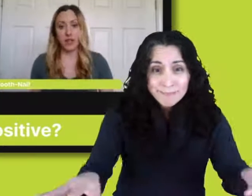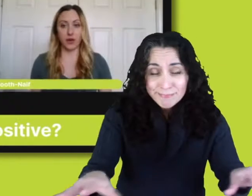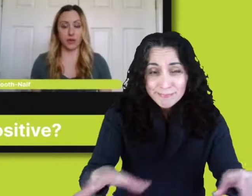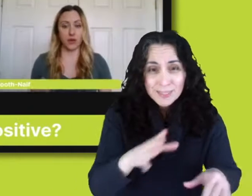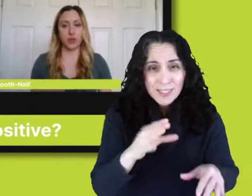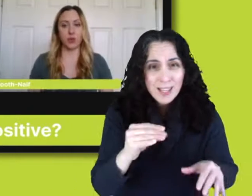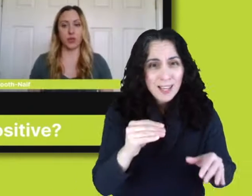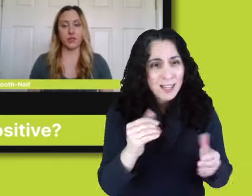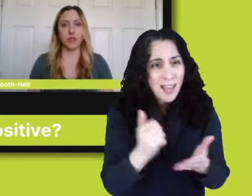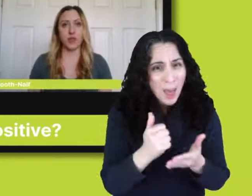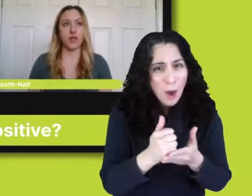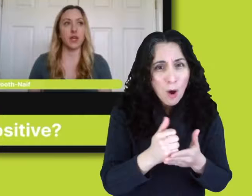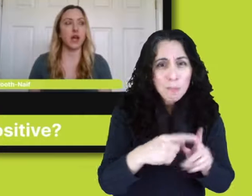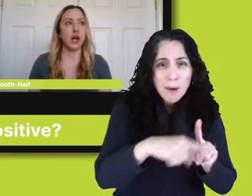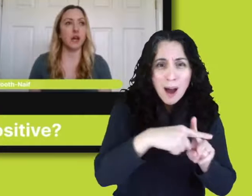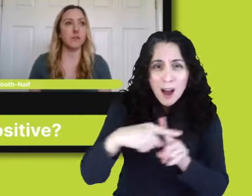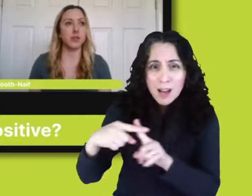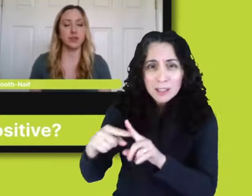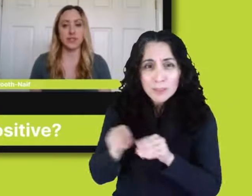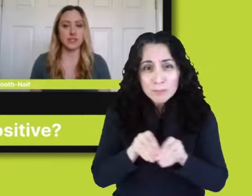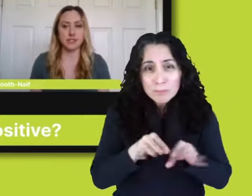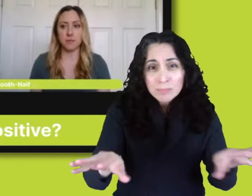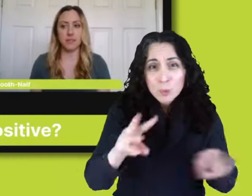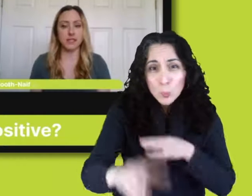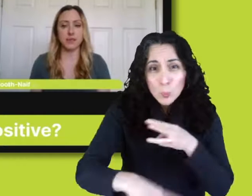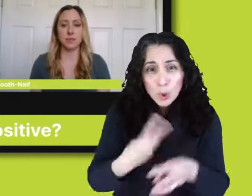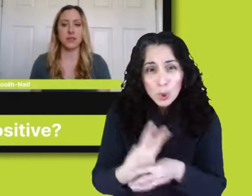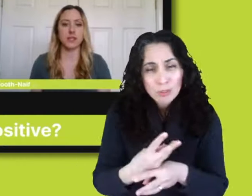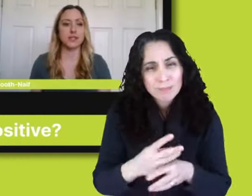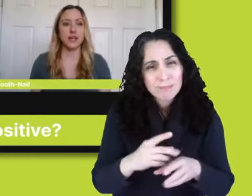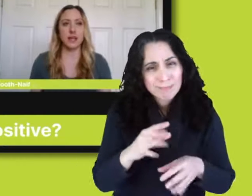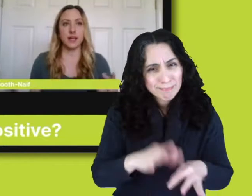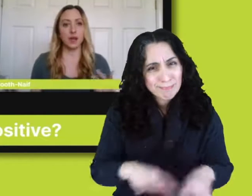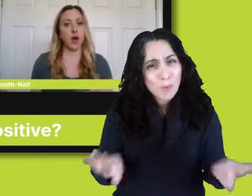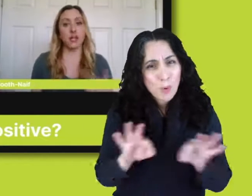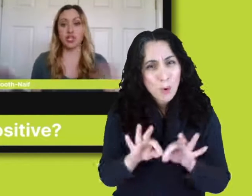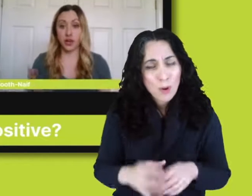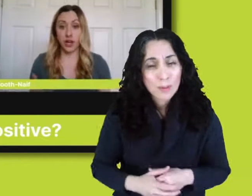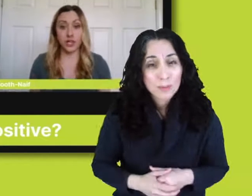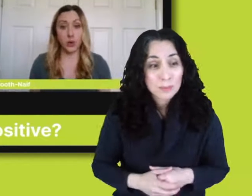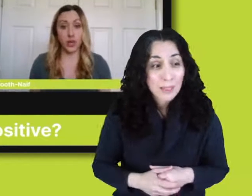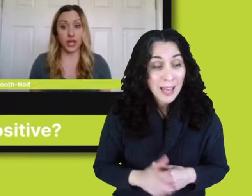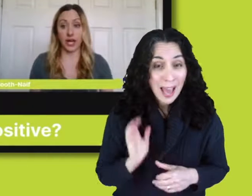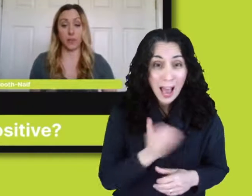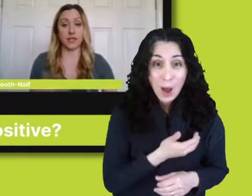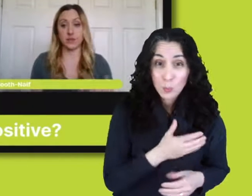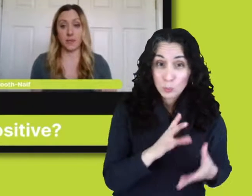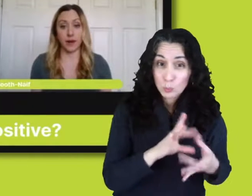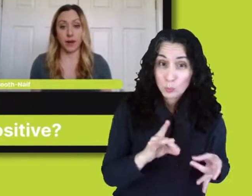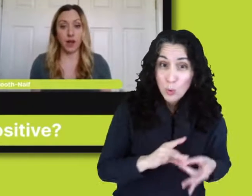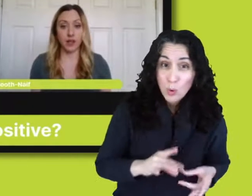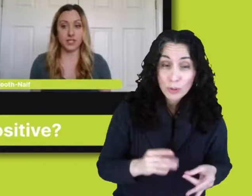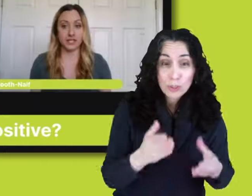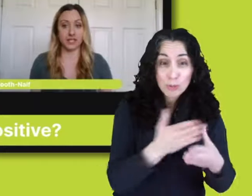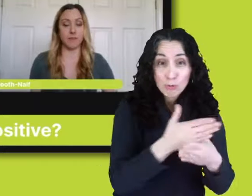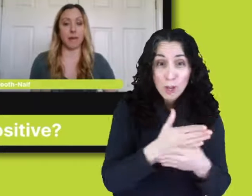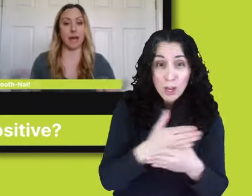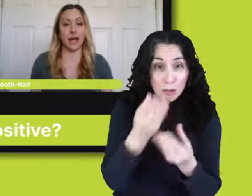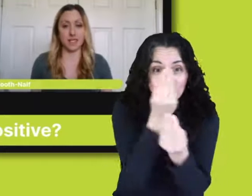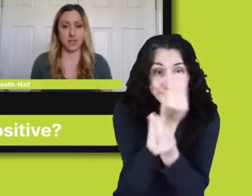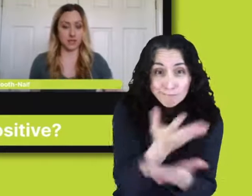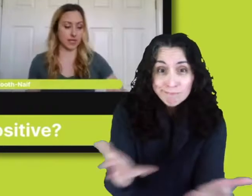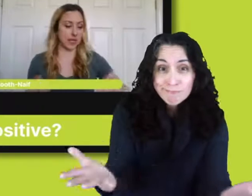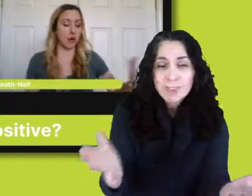positivity, throughout the world. So I think, just something as simple as, us sharing our story and helping to inspire others and